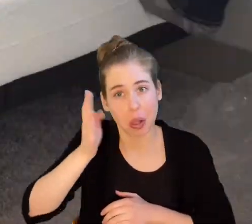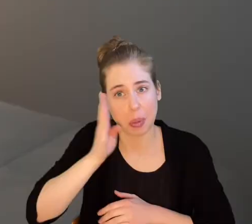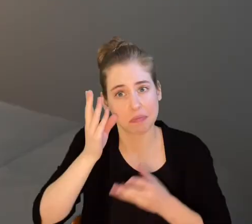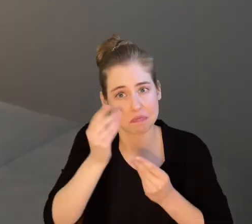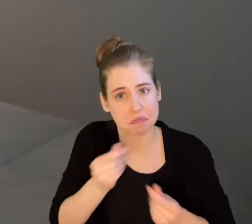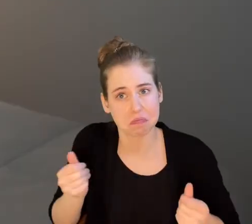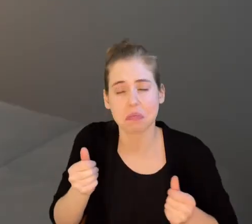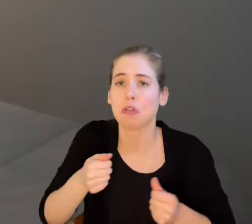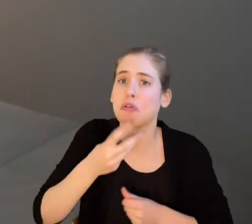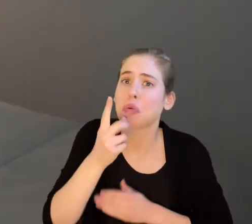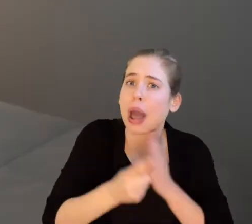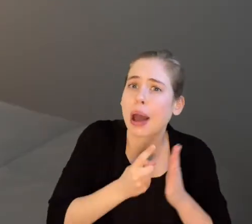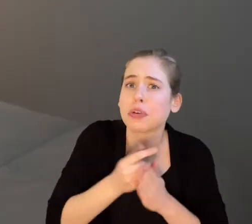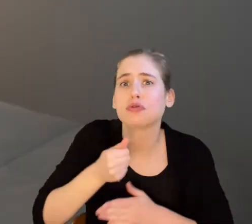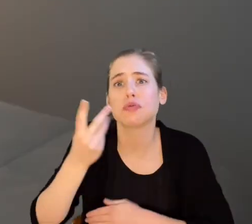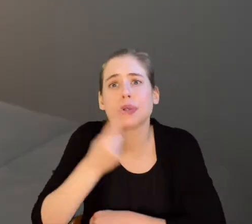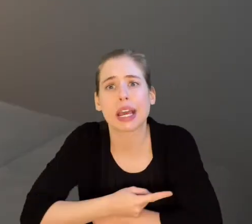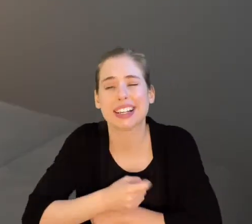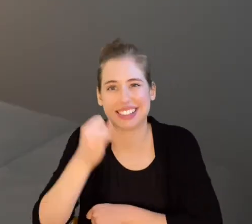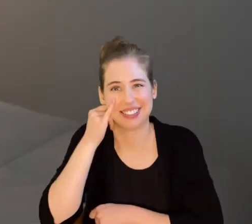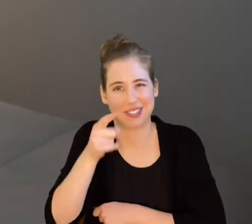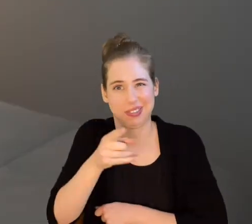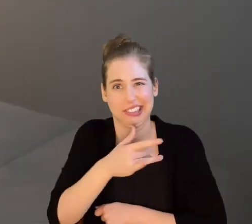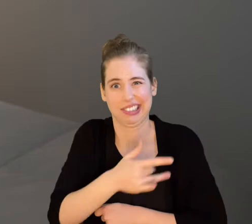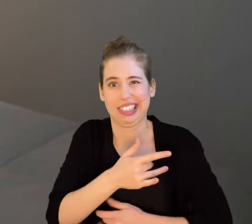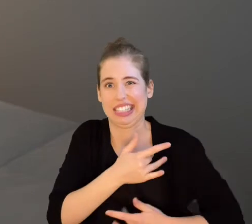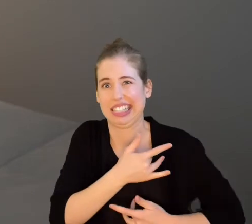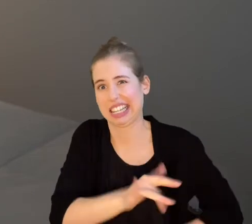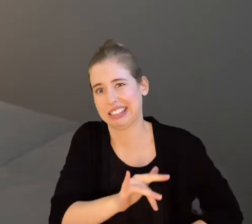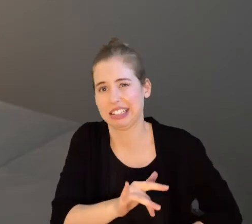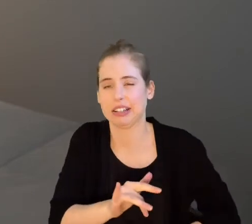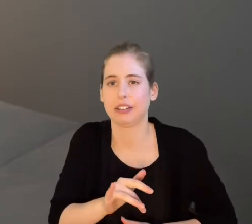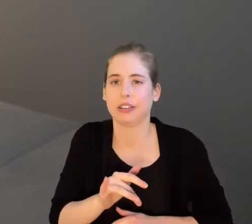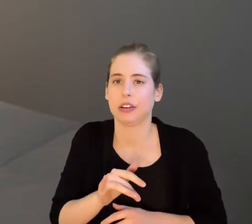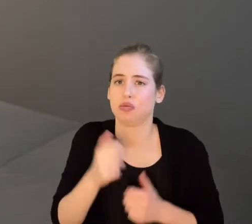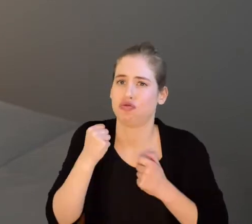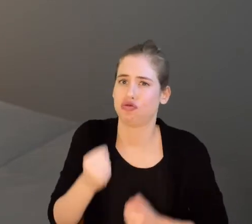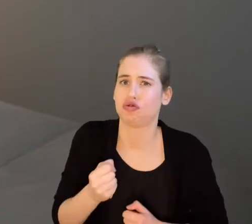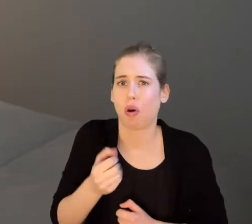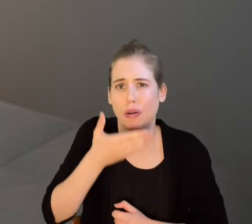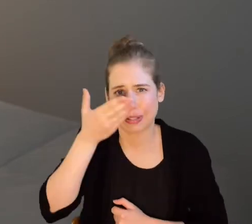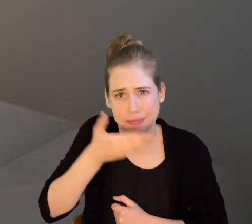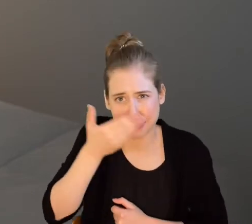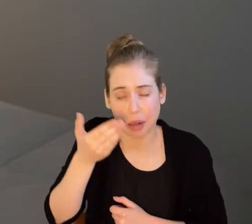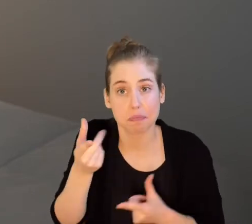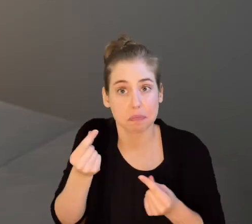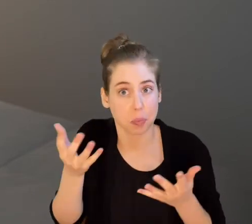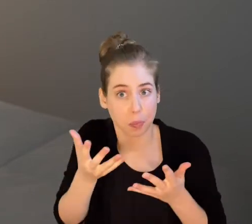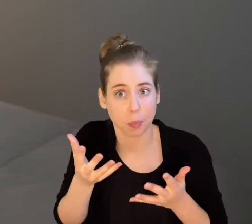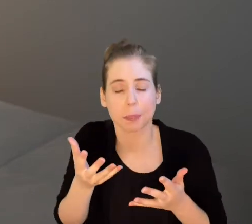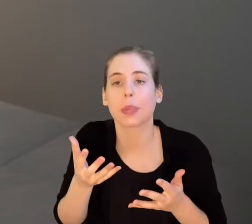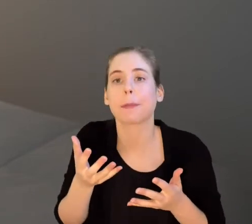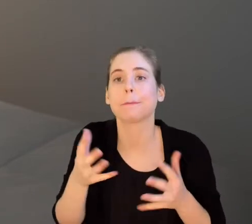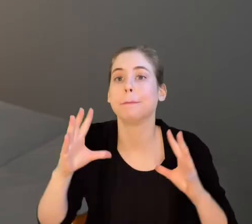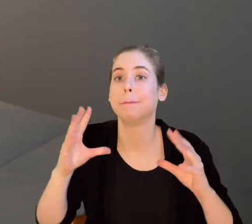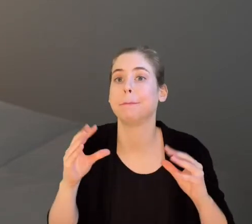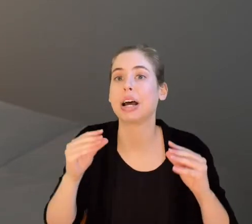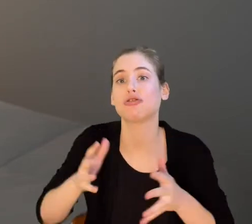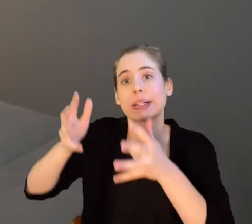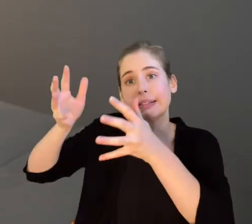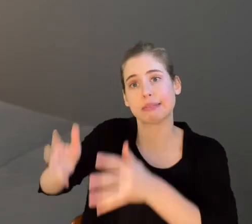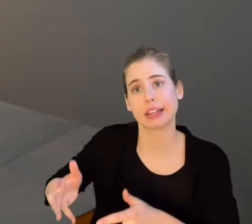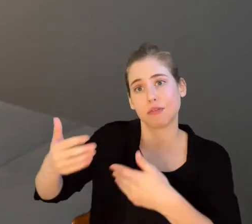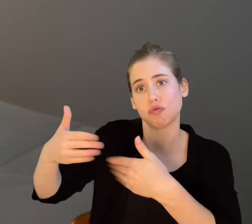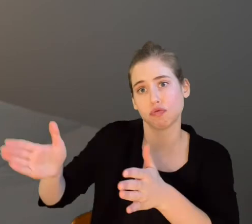days. If you are especially sensitive to harsh smells or strong odours, you can leave the mattress in a well-ventilated room and